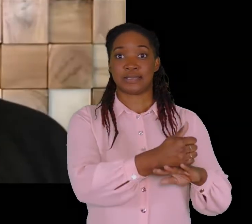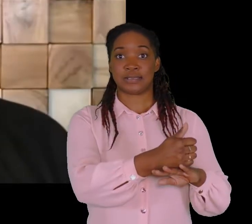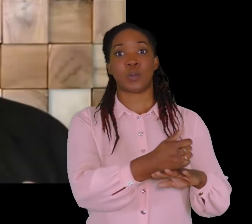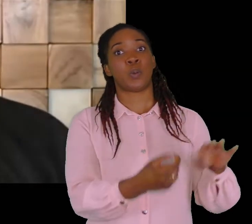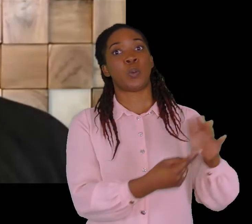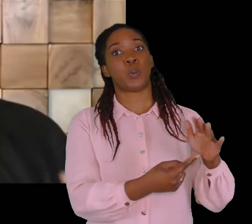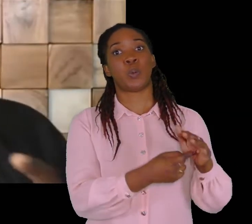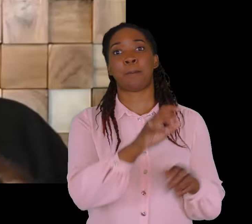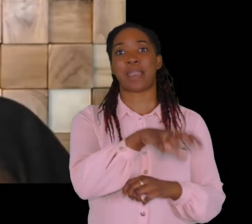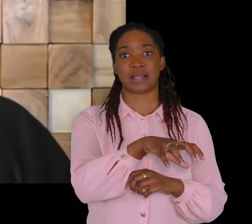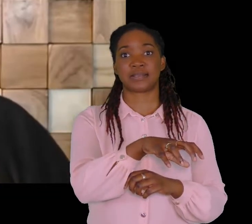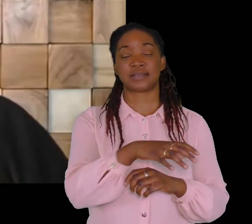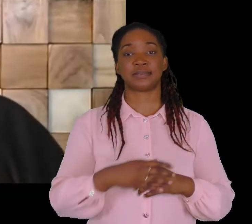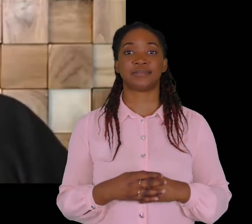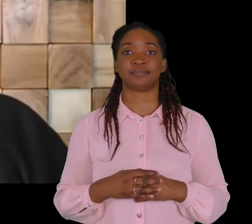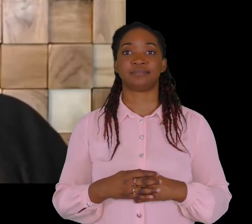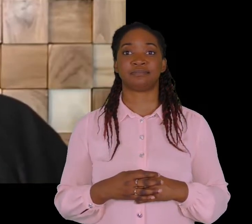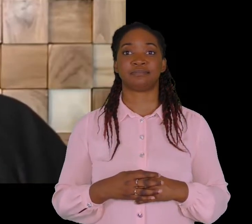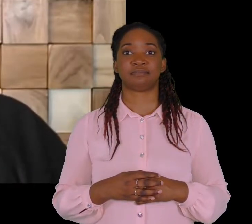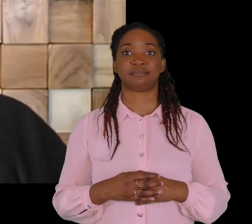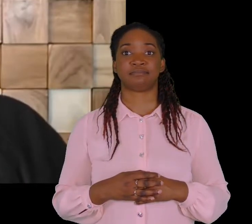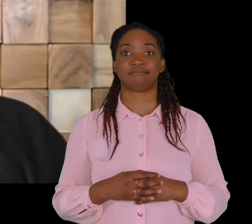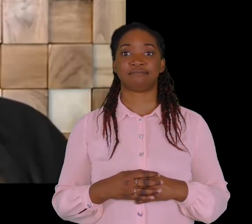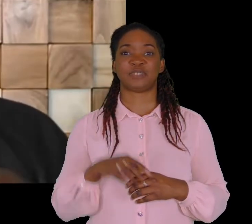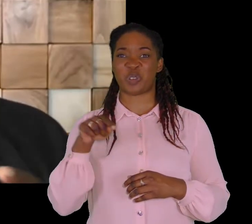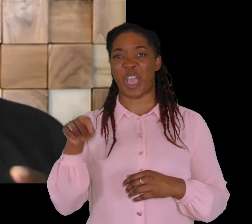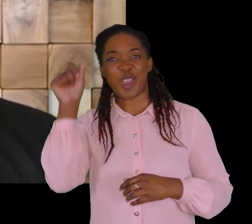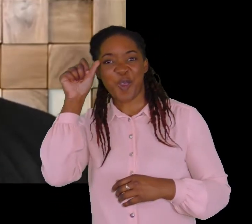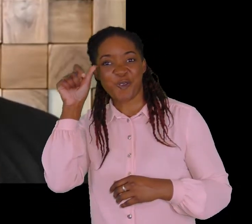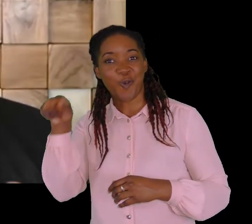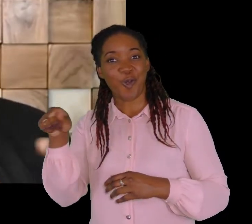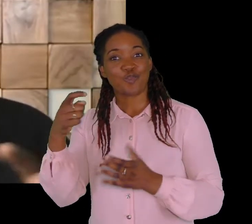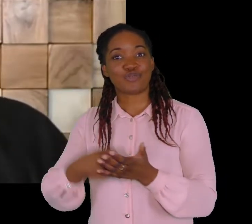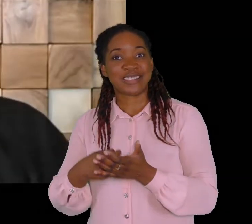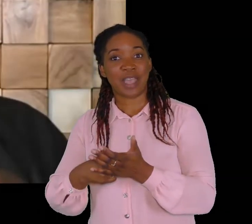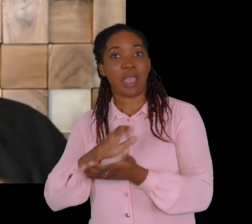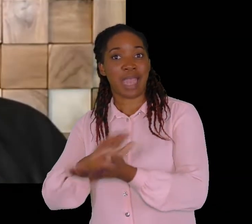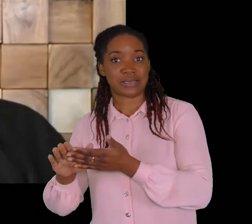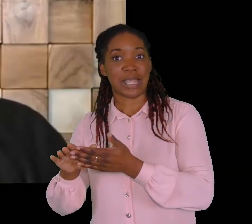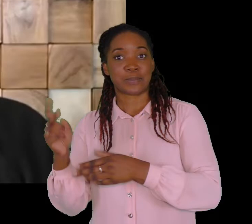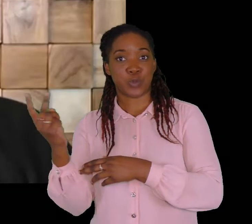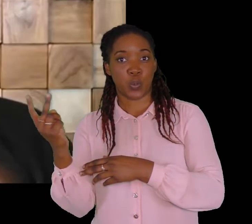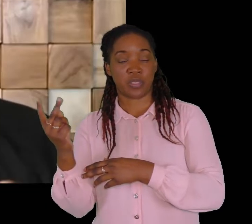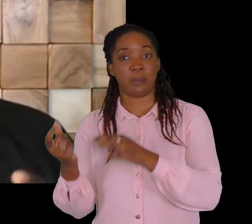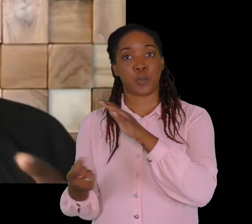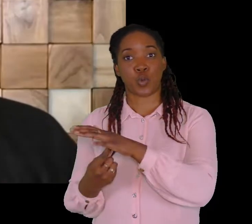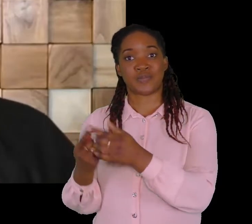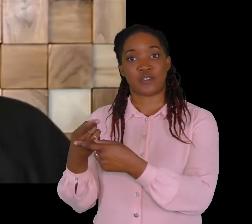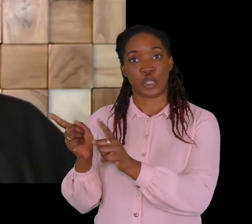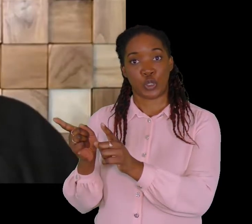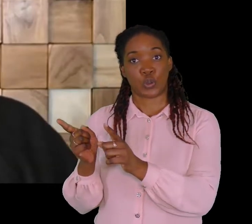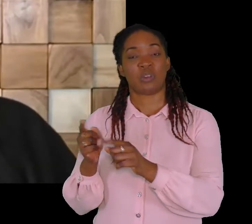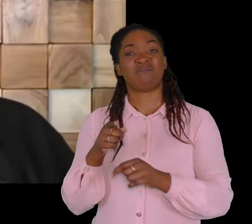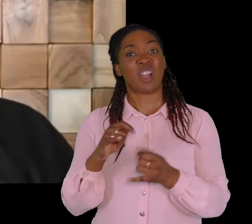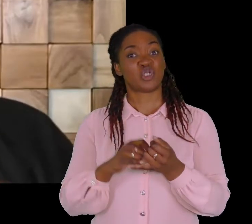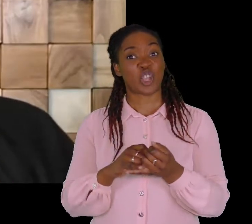trajectory of Rita and Hassan, and also, you know, Shaheen also showed exhibitions, was part of